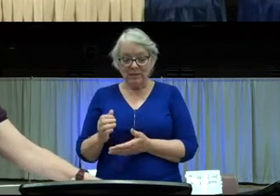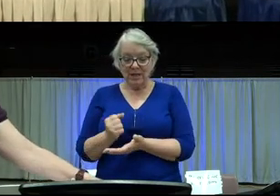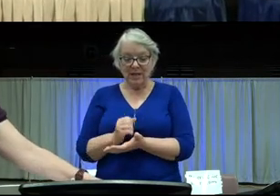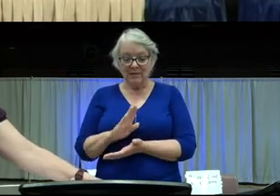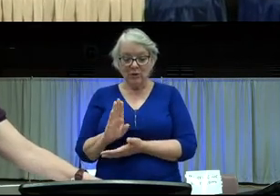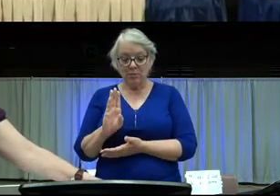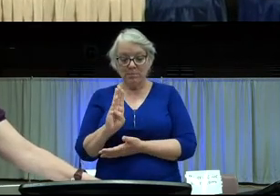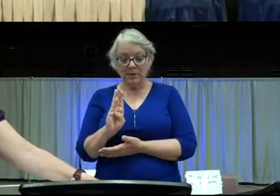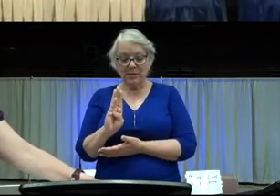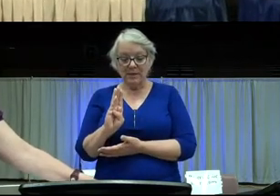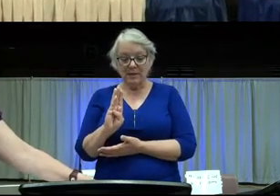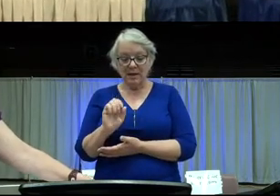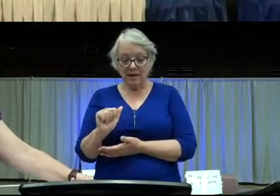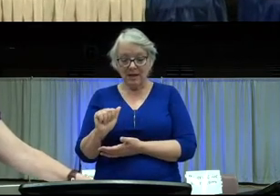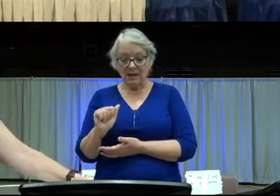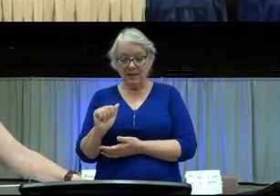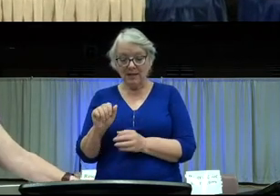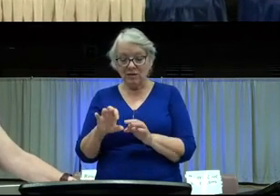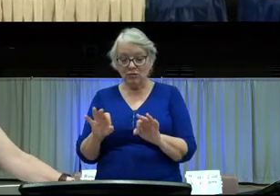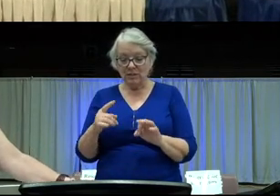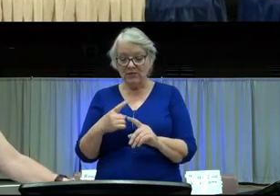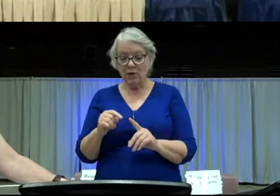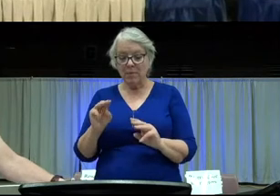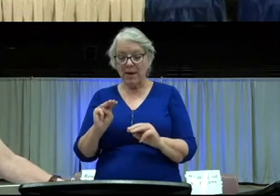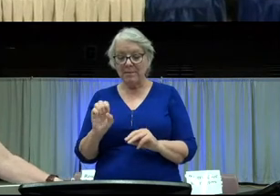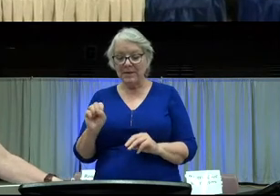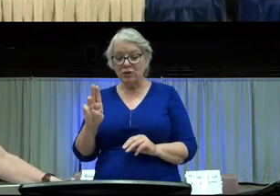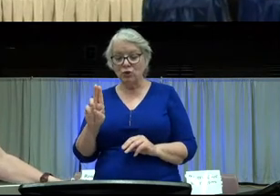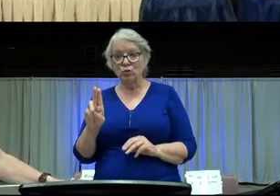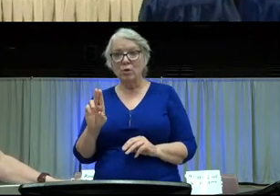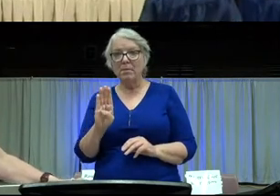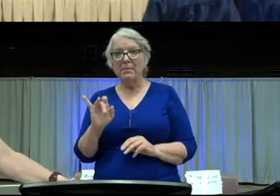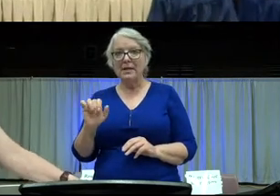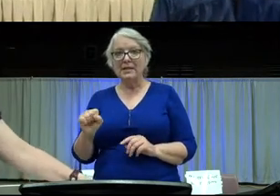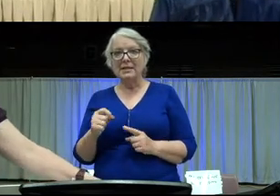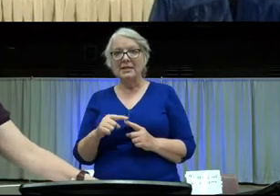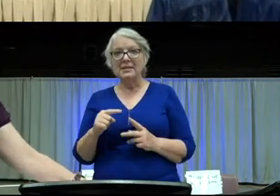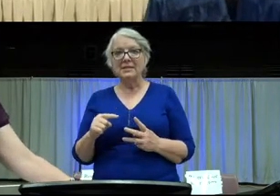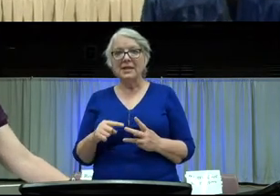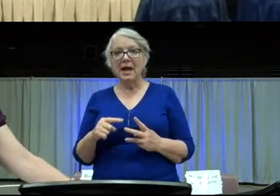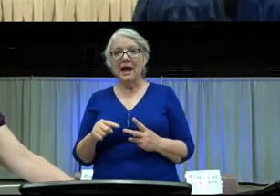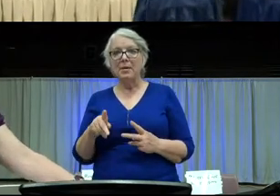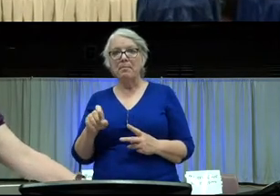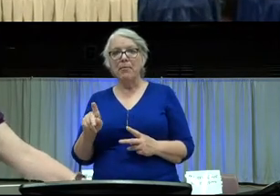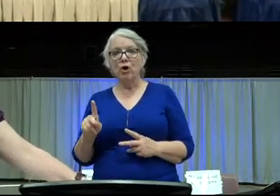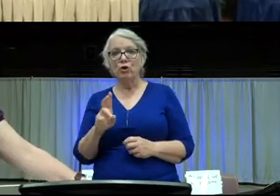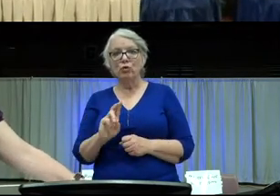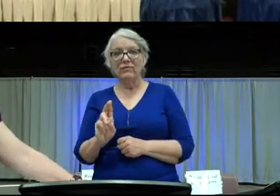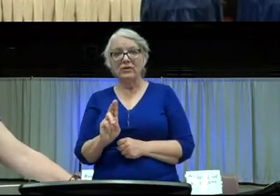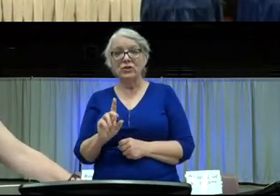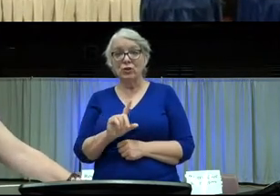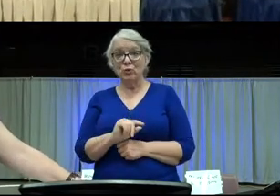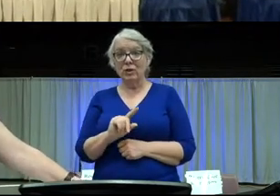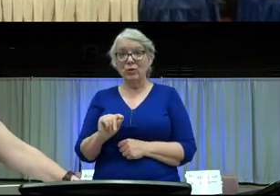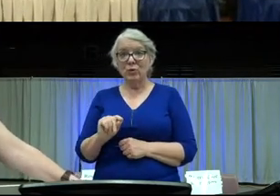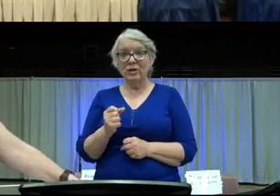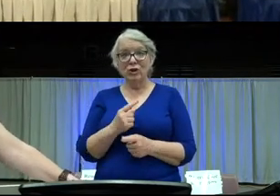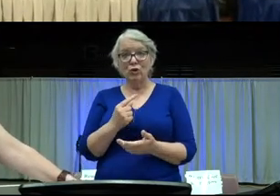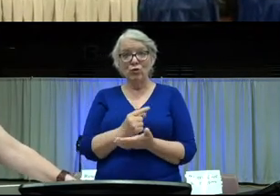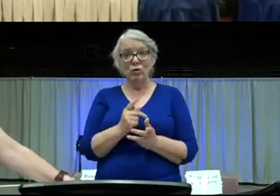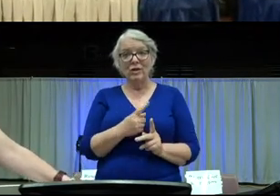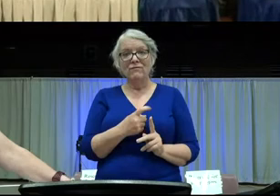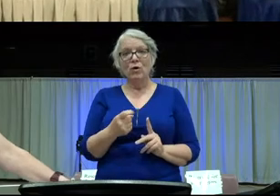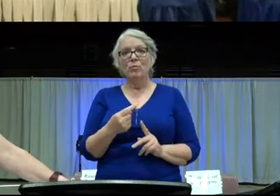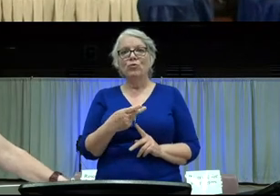degrees from Montana State University, Billings, and Park University. The 2020 graduates from Great